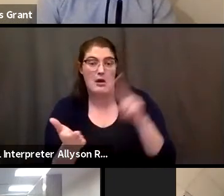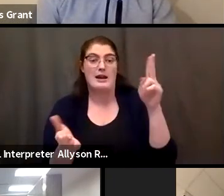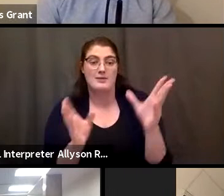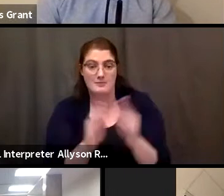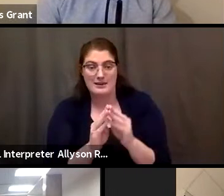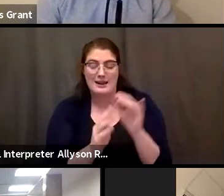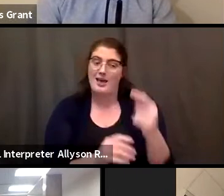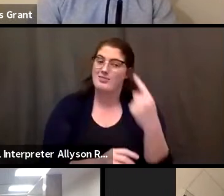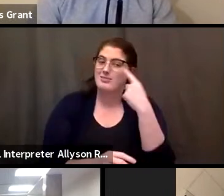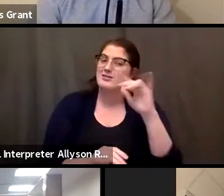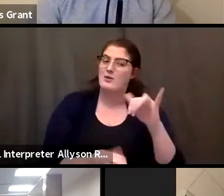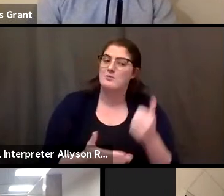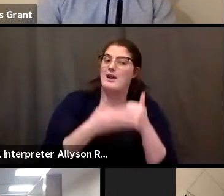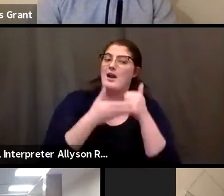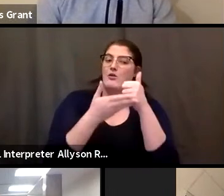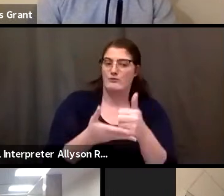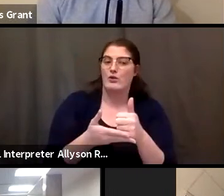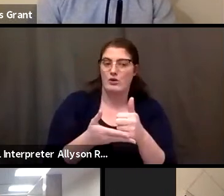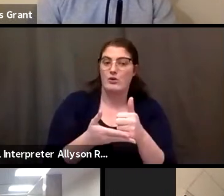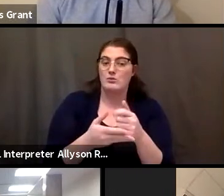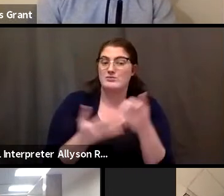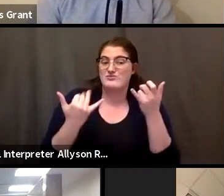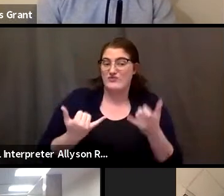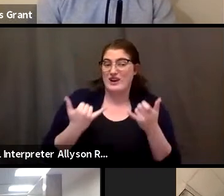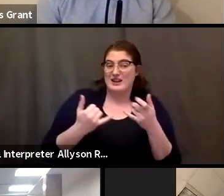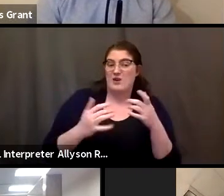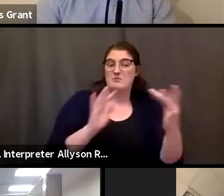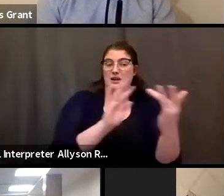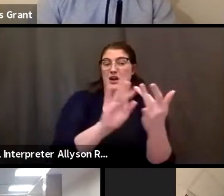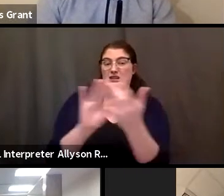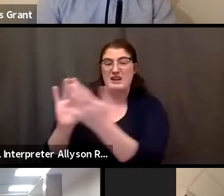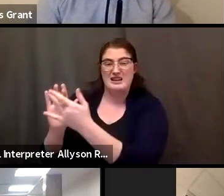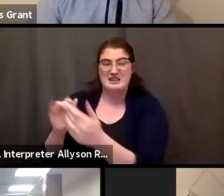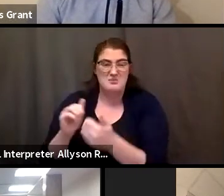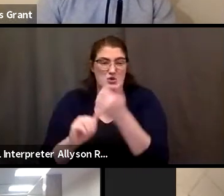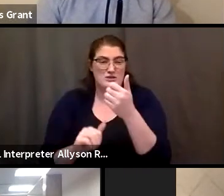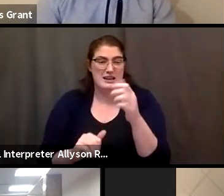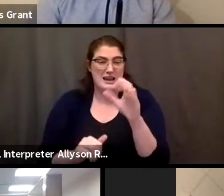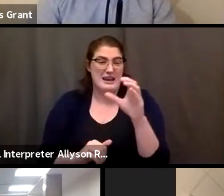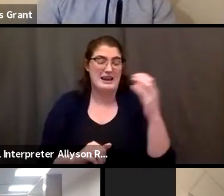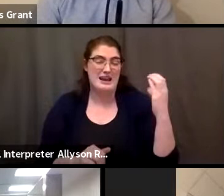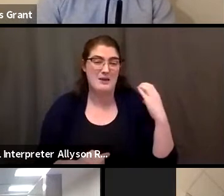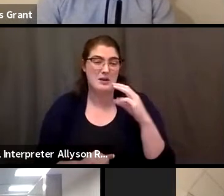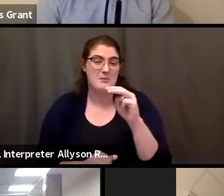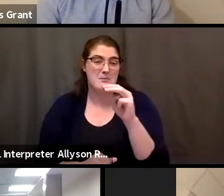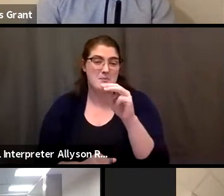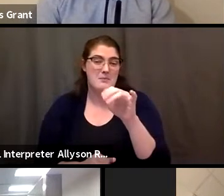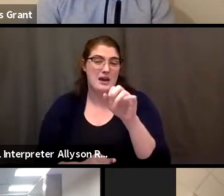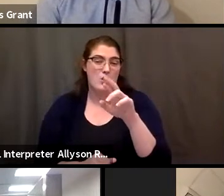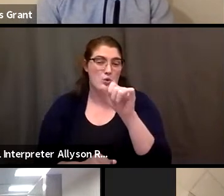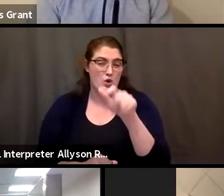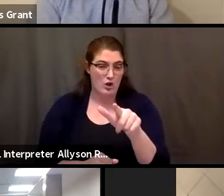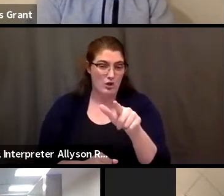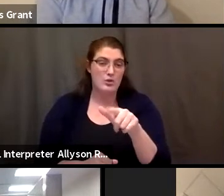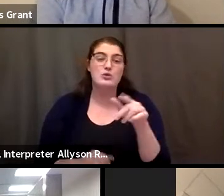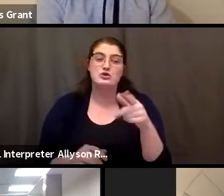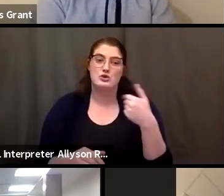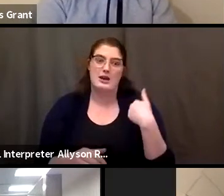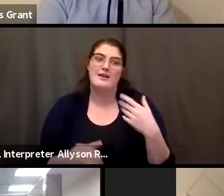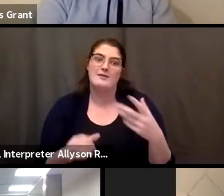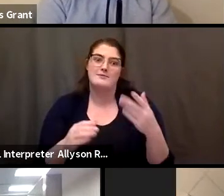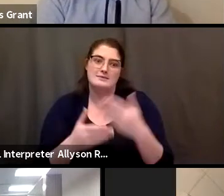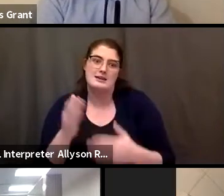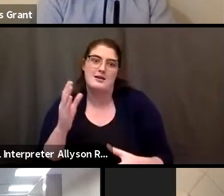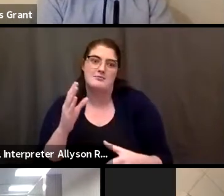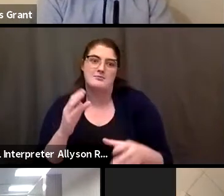that would be helpful, because right now we've been reaching out mostly to Captain Merrill. And so to have some additional